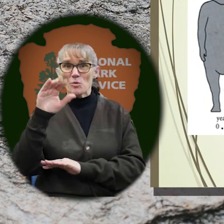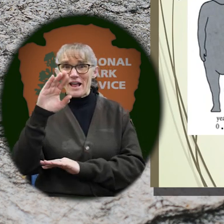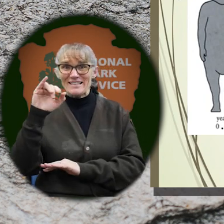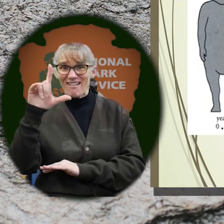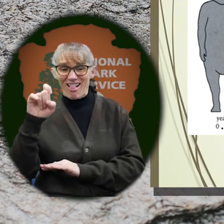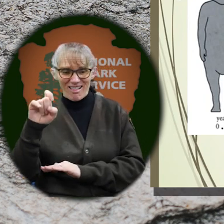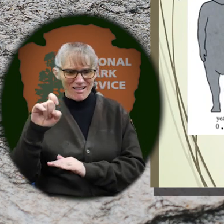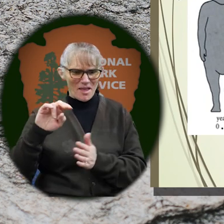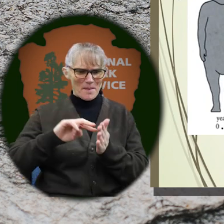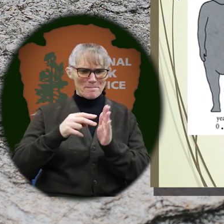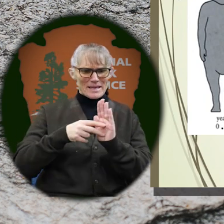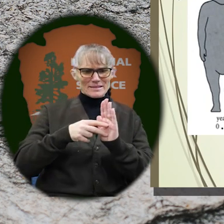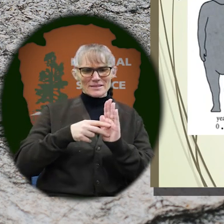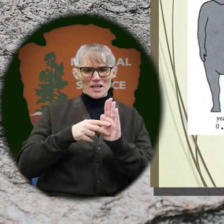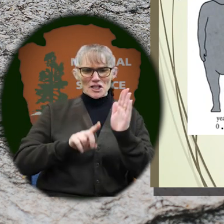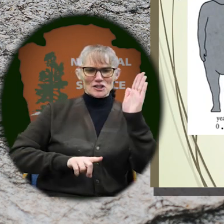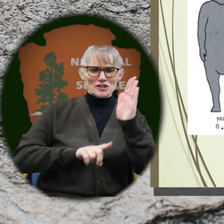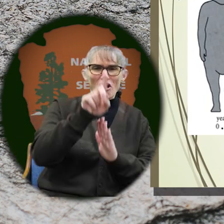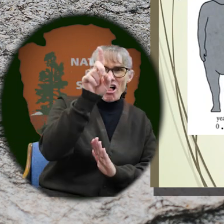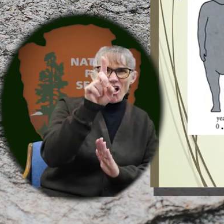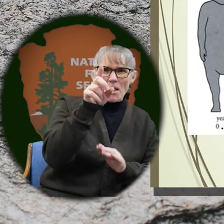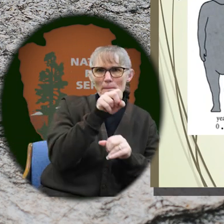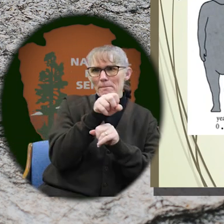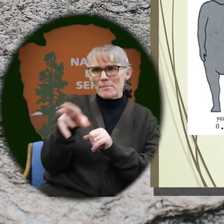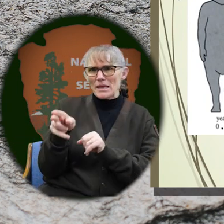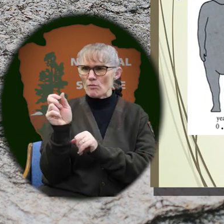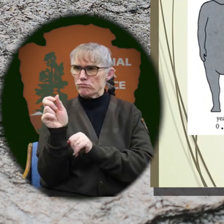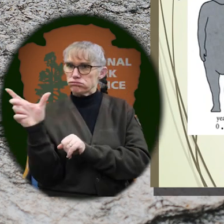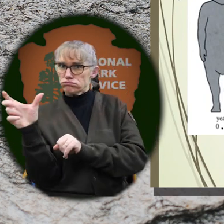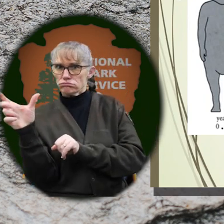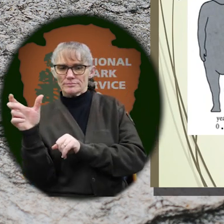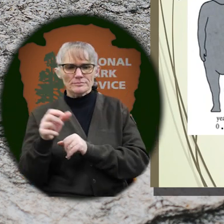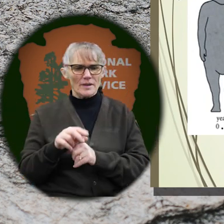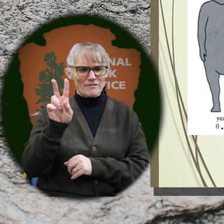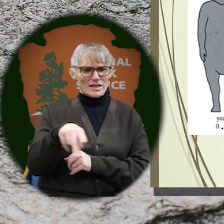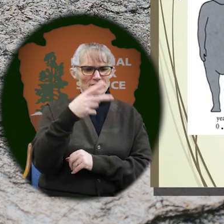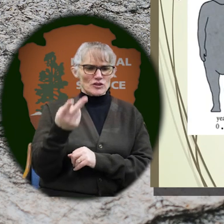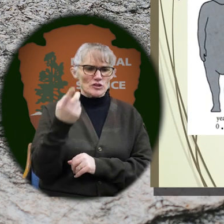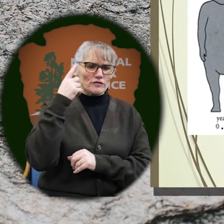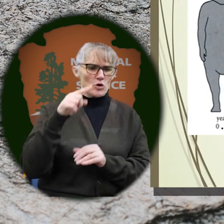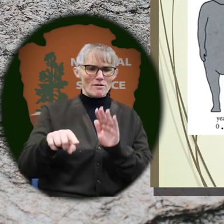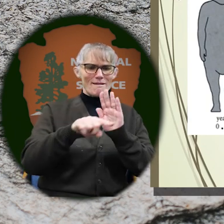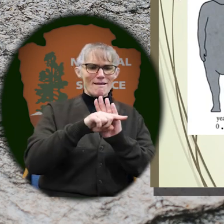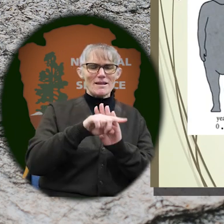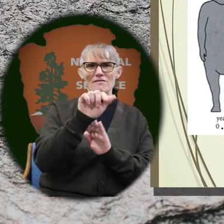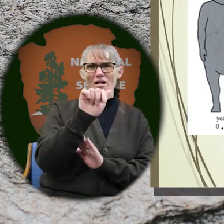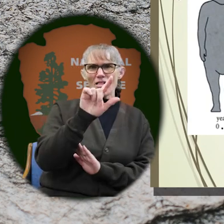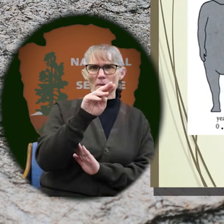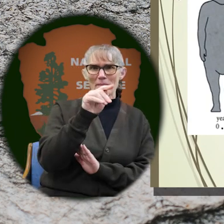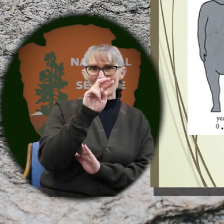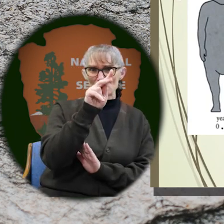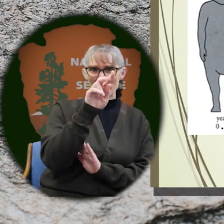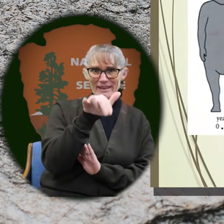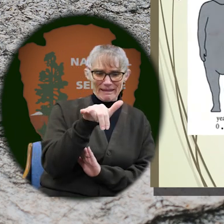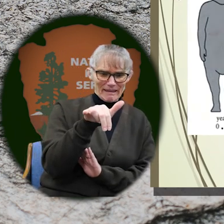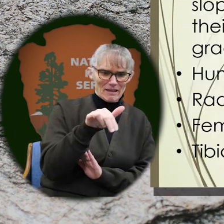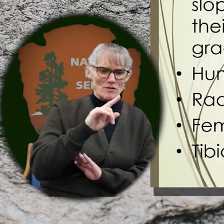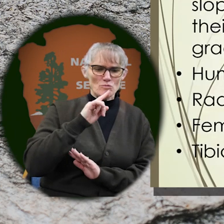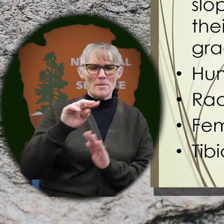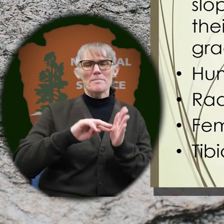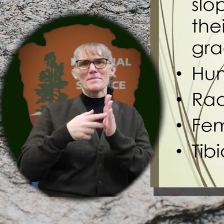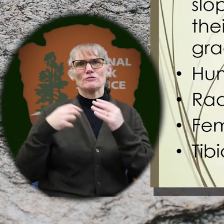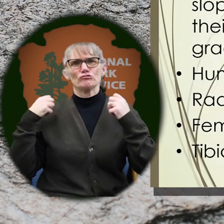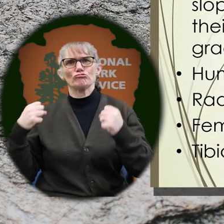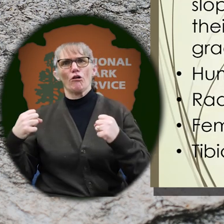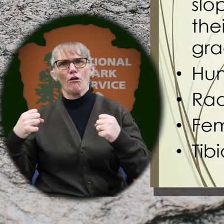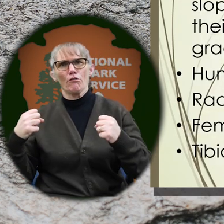it grows longer faster than it does grow thicker, and vice versa for negative allometry, being called robust growth.